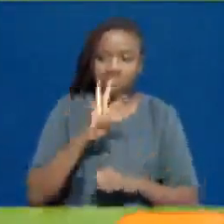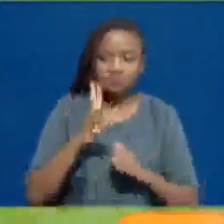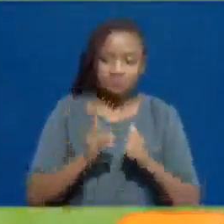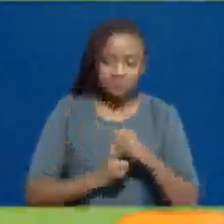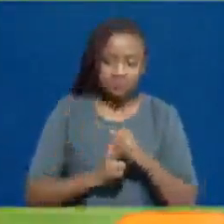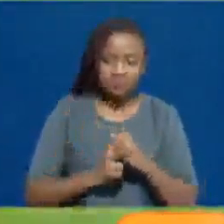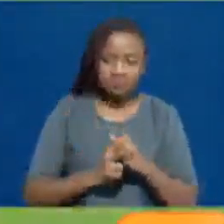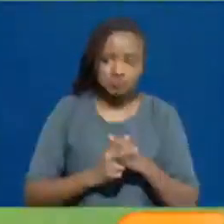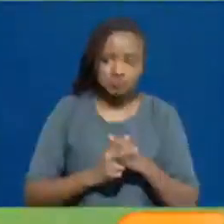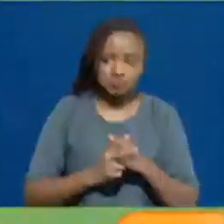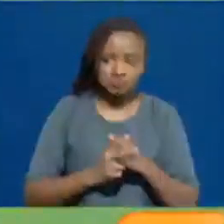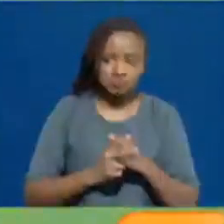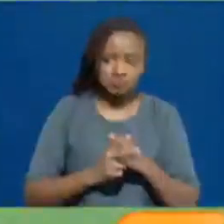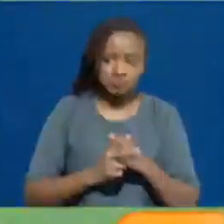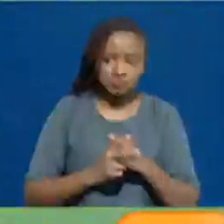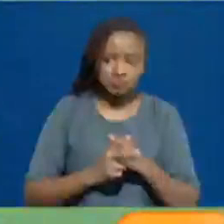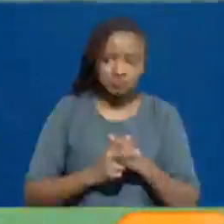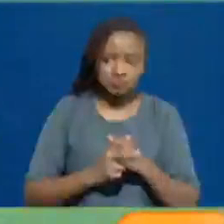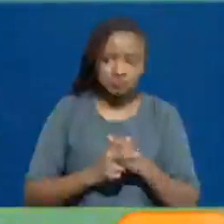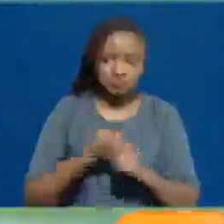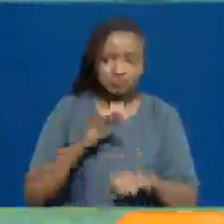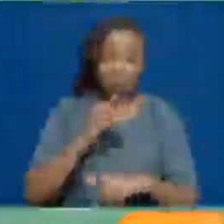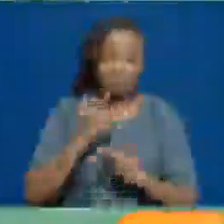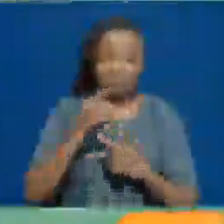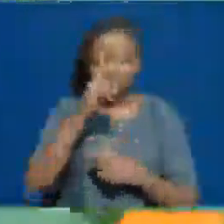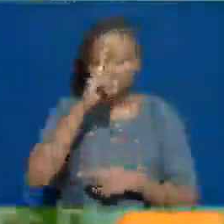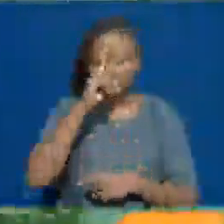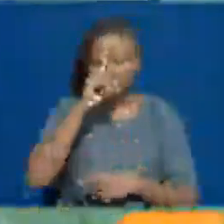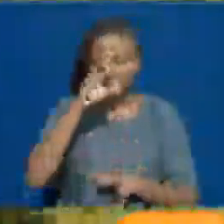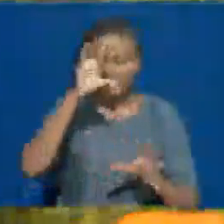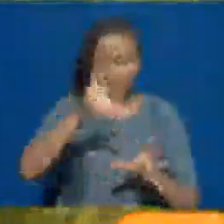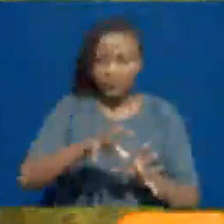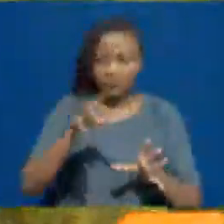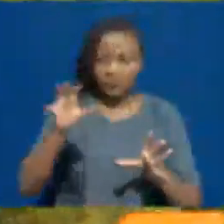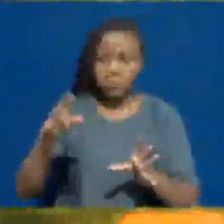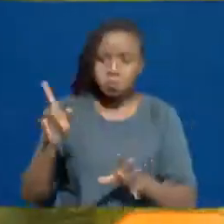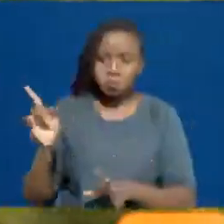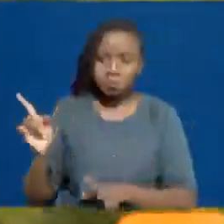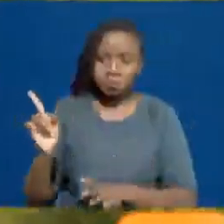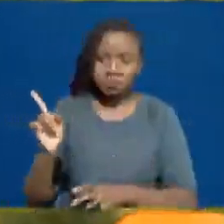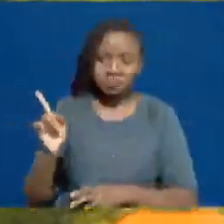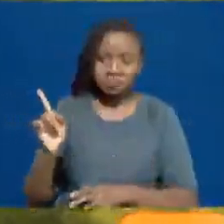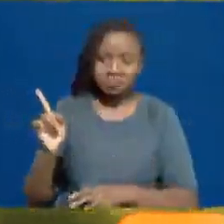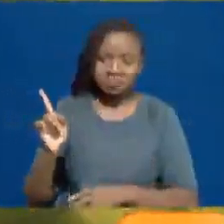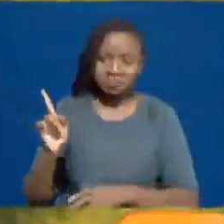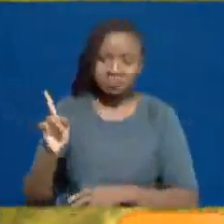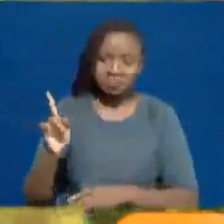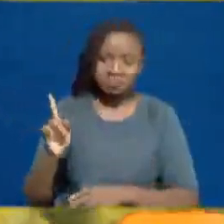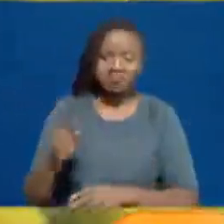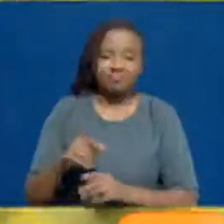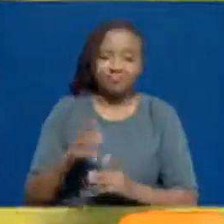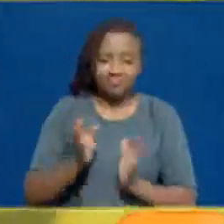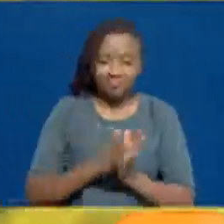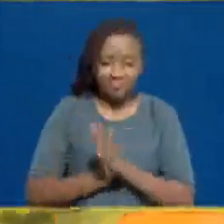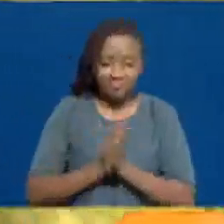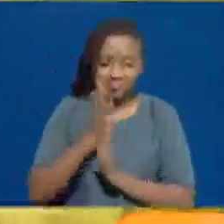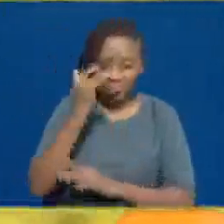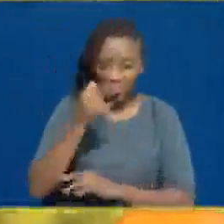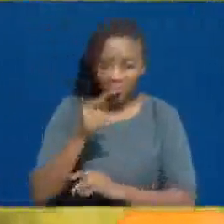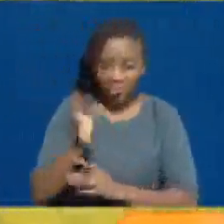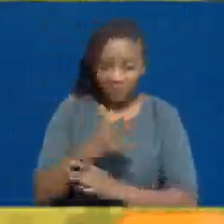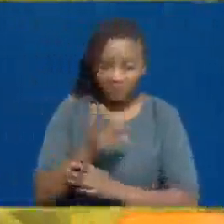artificial structures containing corals. This colorful school of fish are a direct result of the community